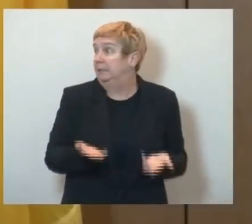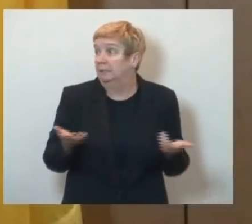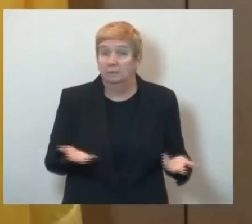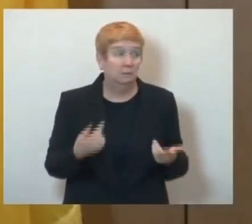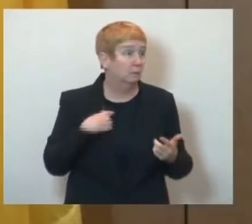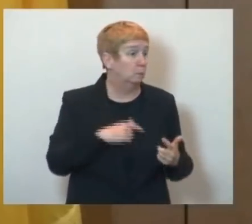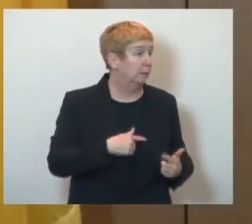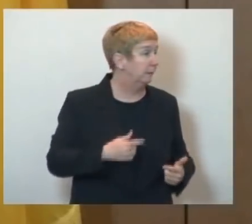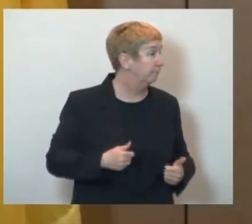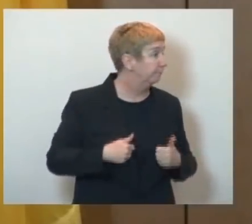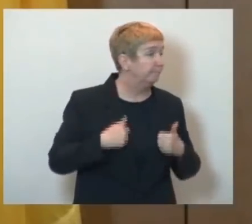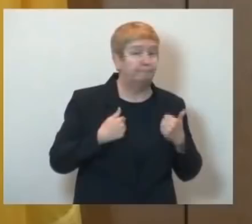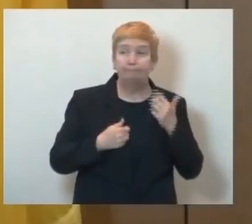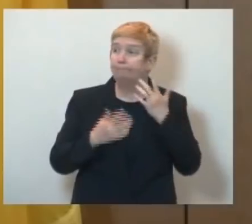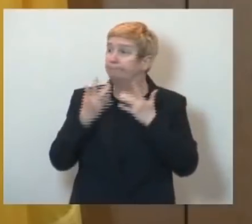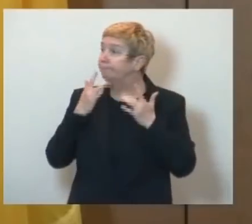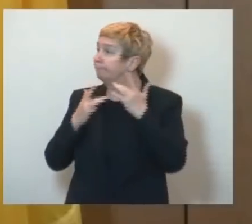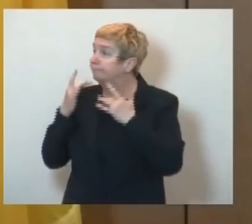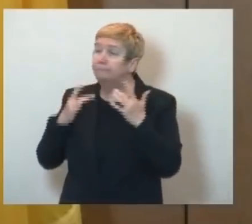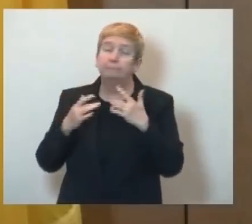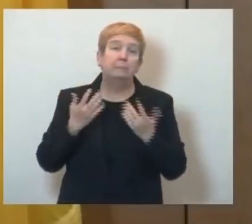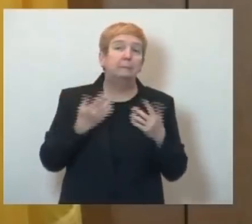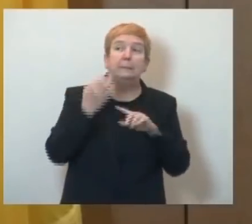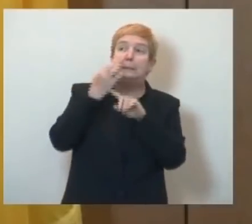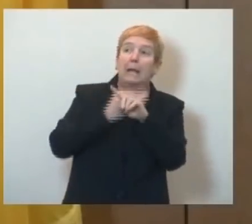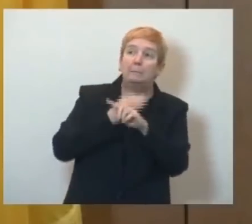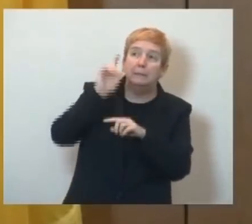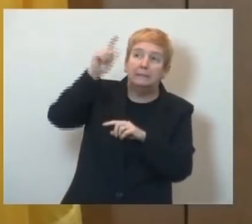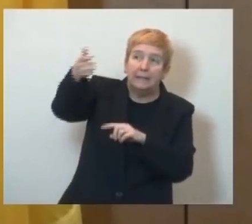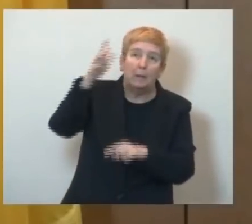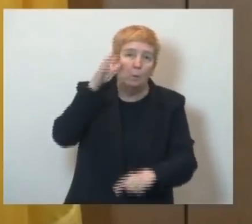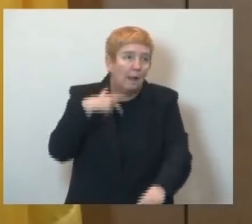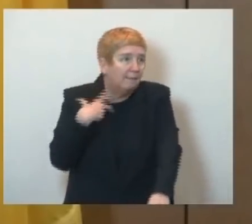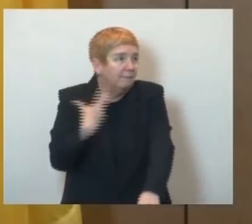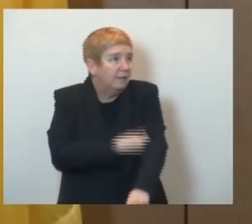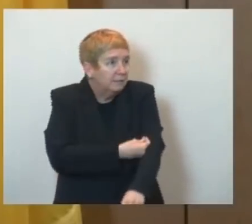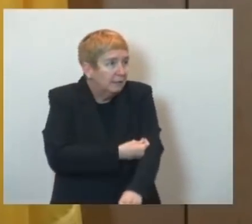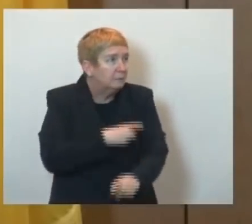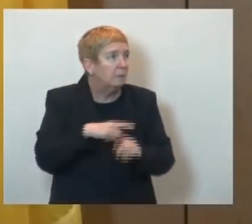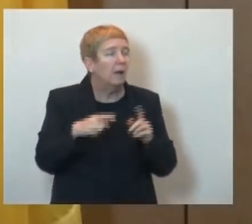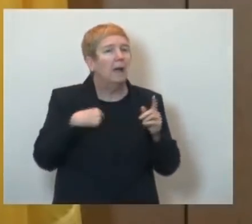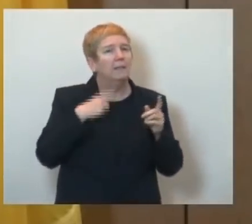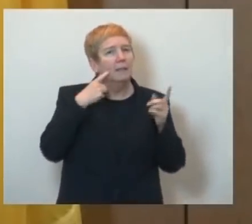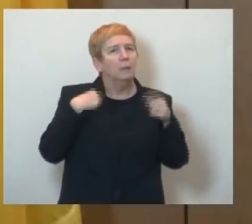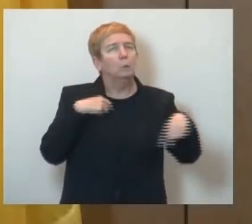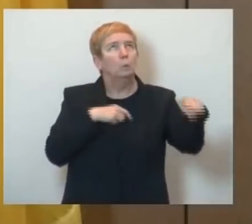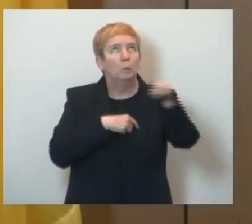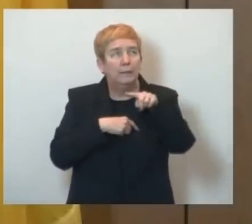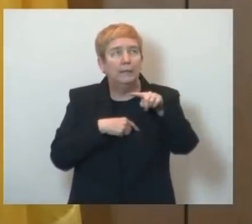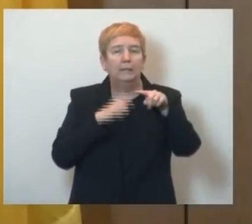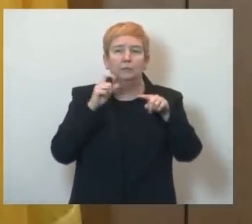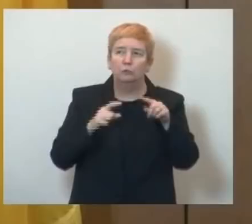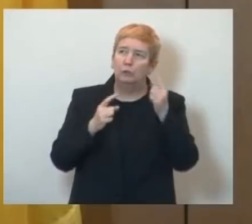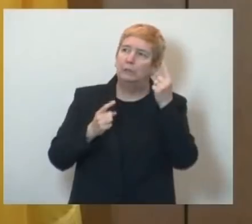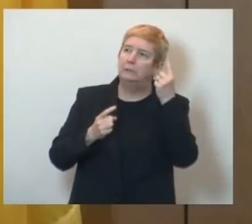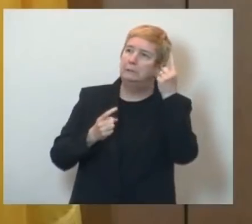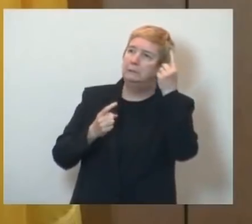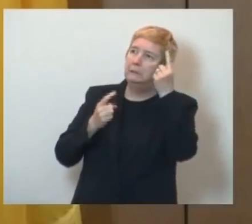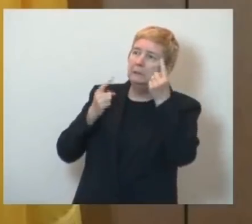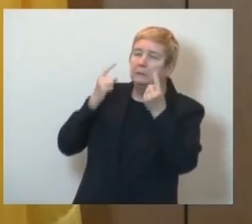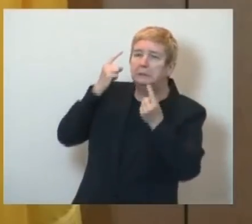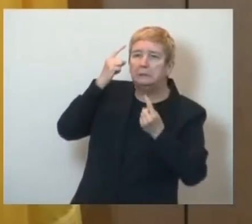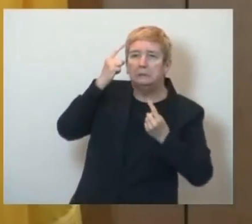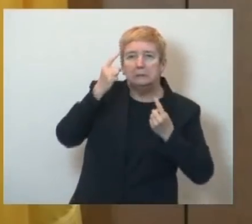got 9 months or longer before we have a vaccine. I think it is something that we really should consider, and I'm